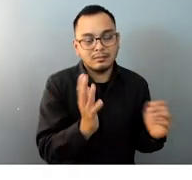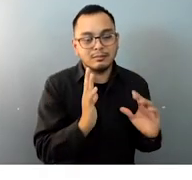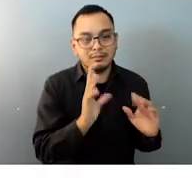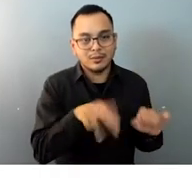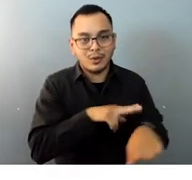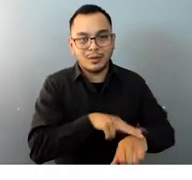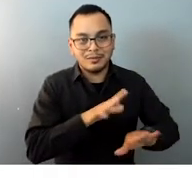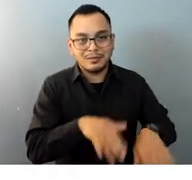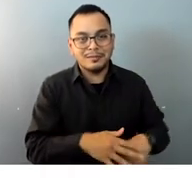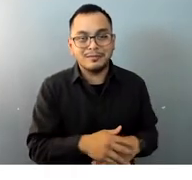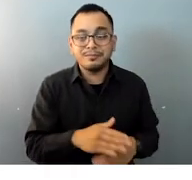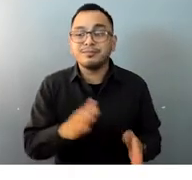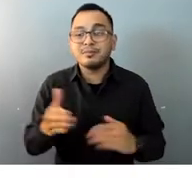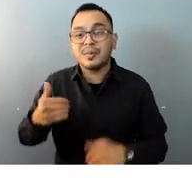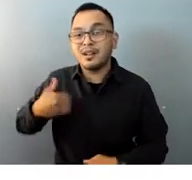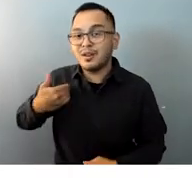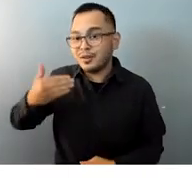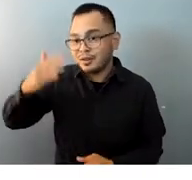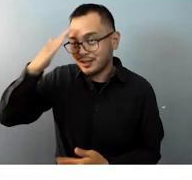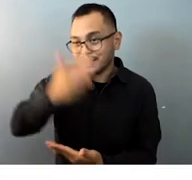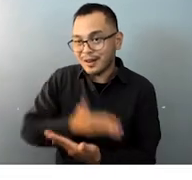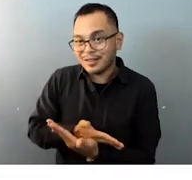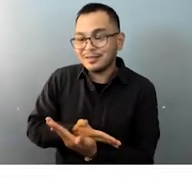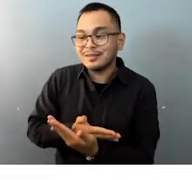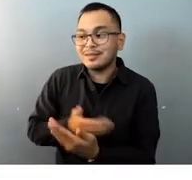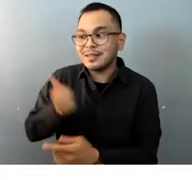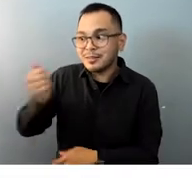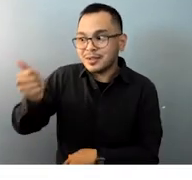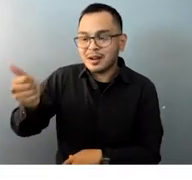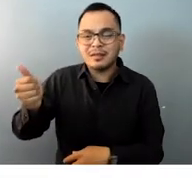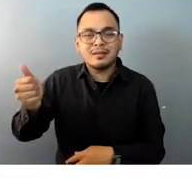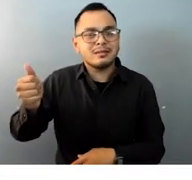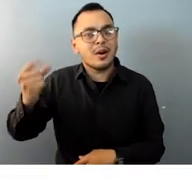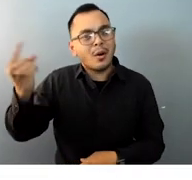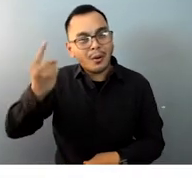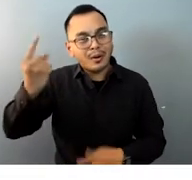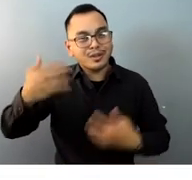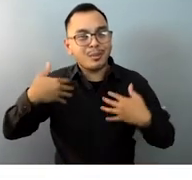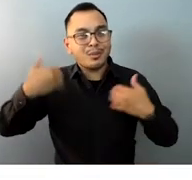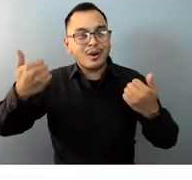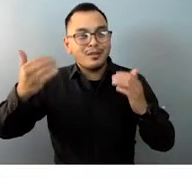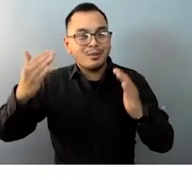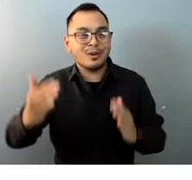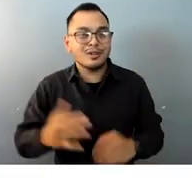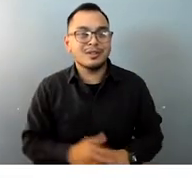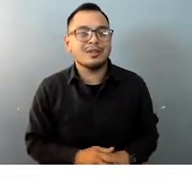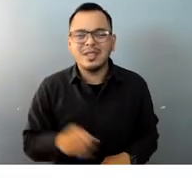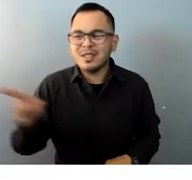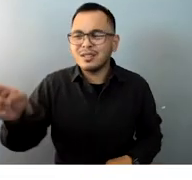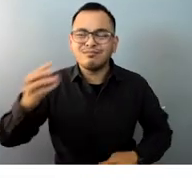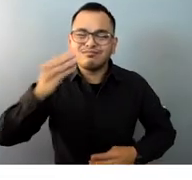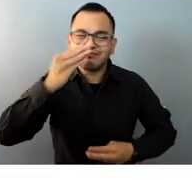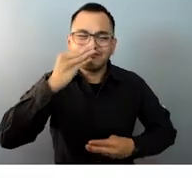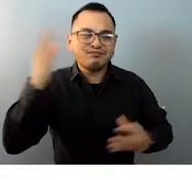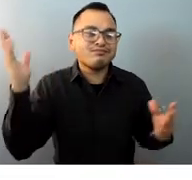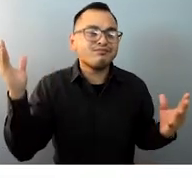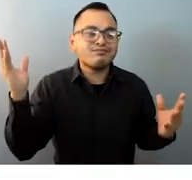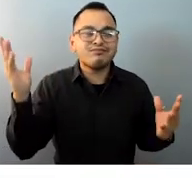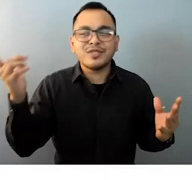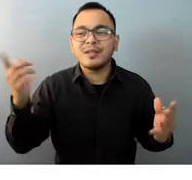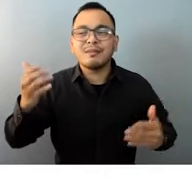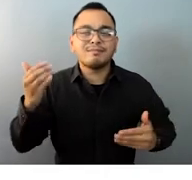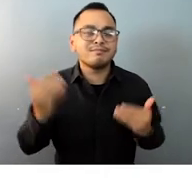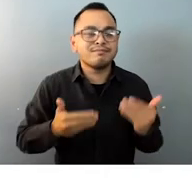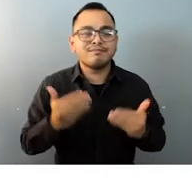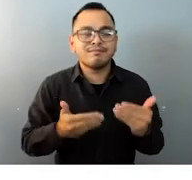I cried, right? Woohoo, I cried. My younger son, he has always been the brave one. Just, he